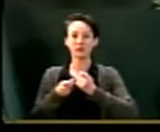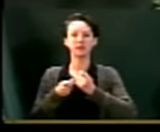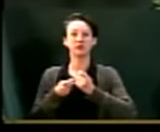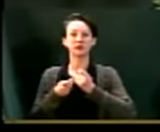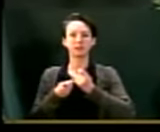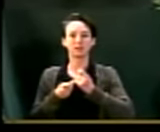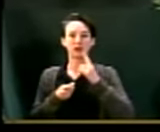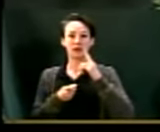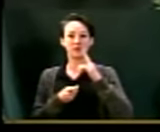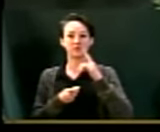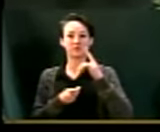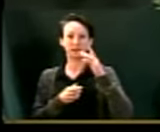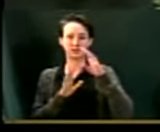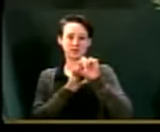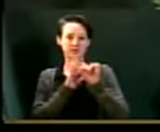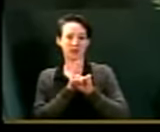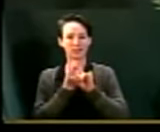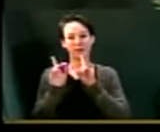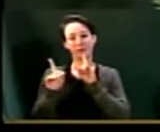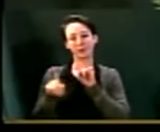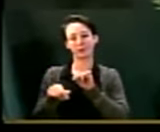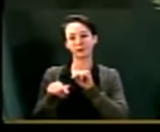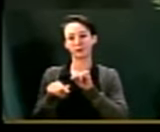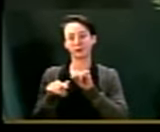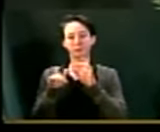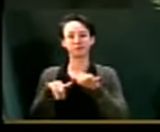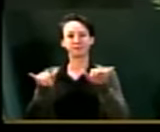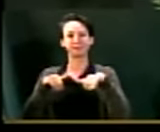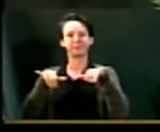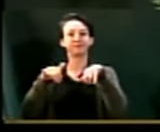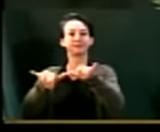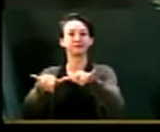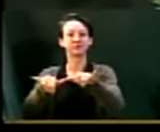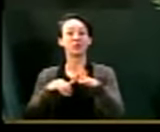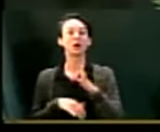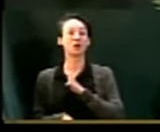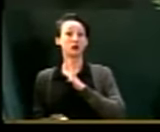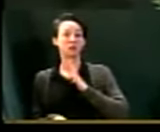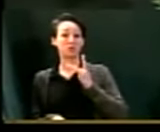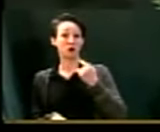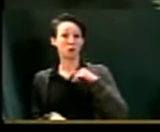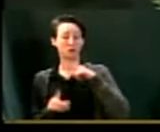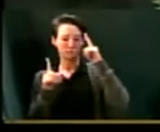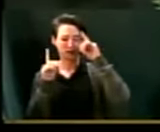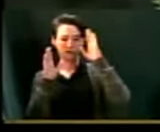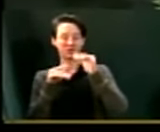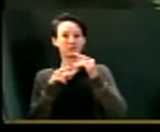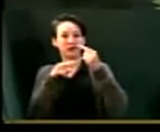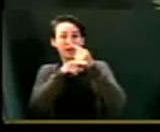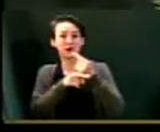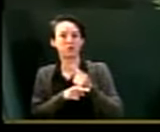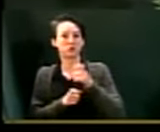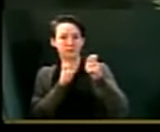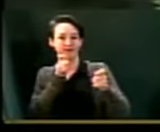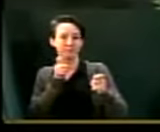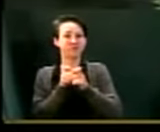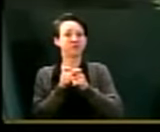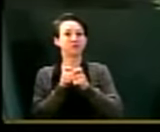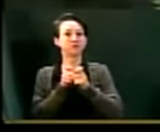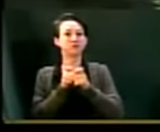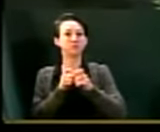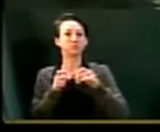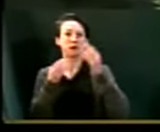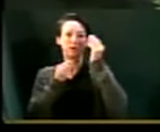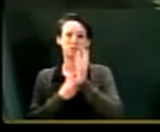over. As a board, we expect to be supplied with the most accurate information available so that we can make